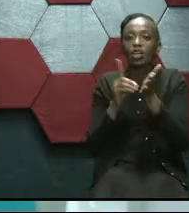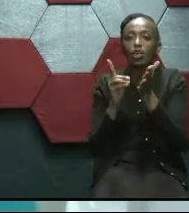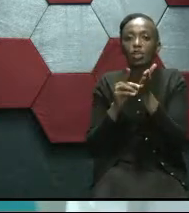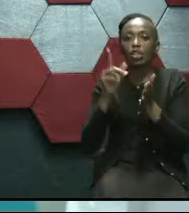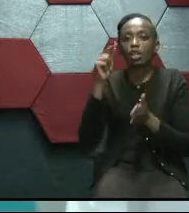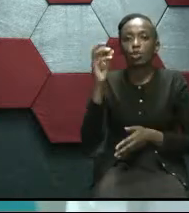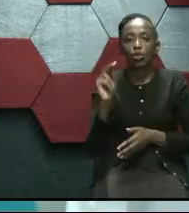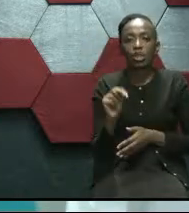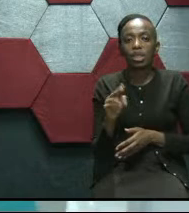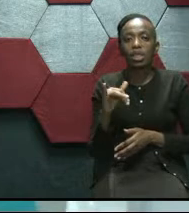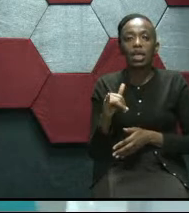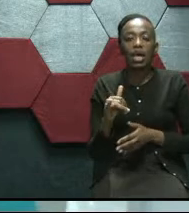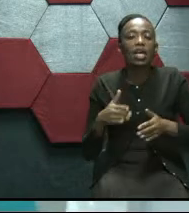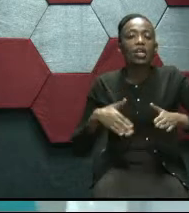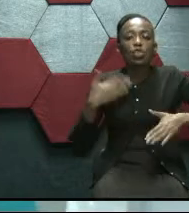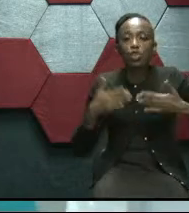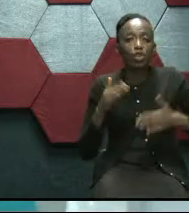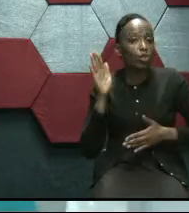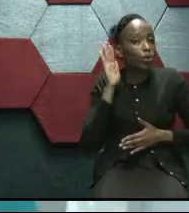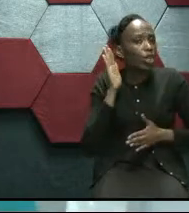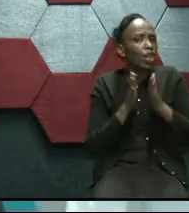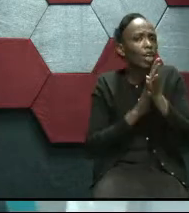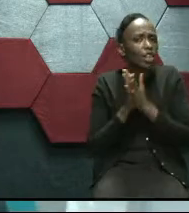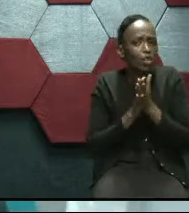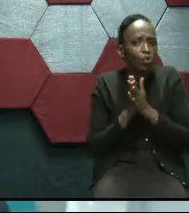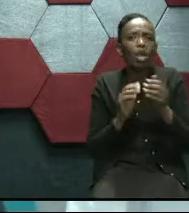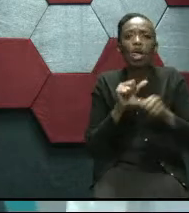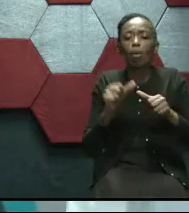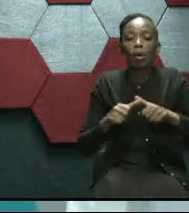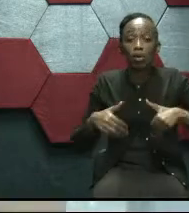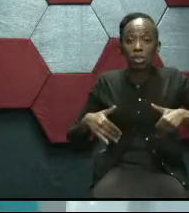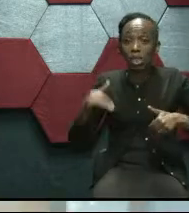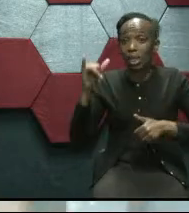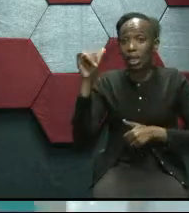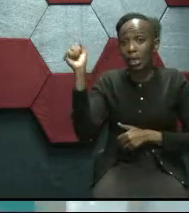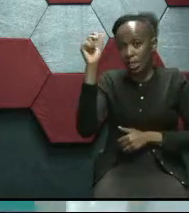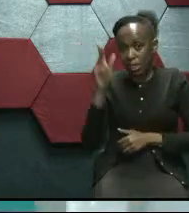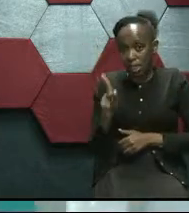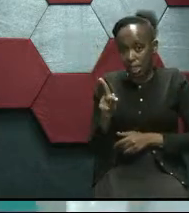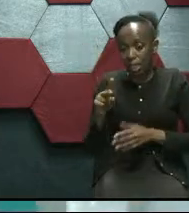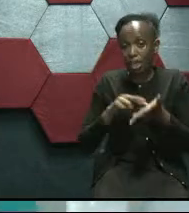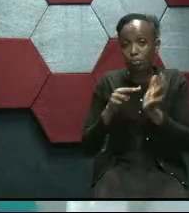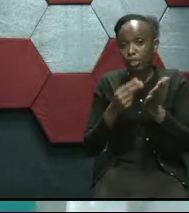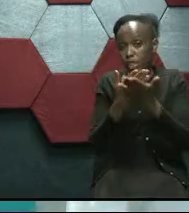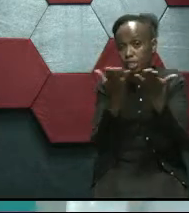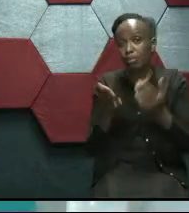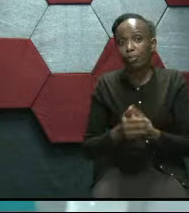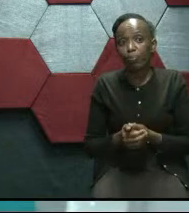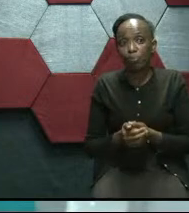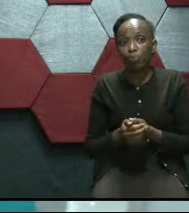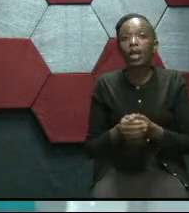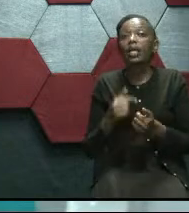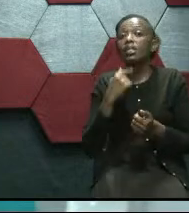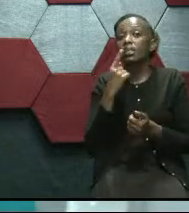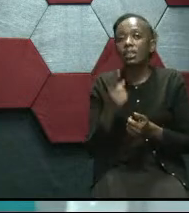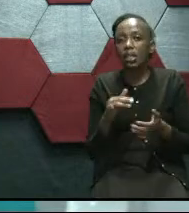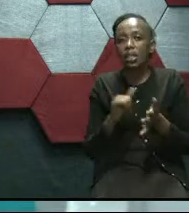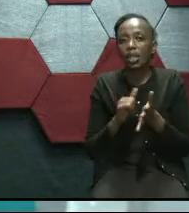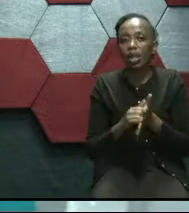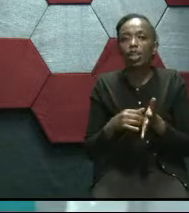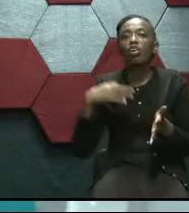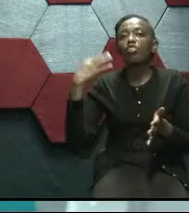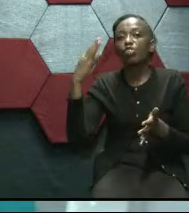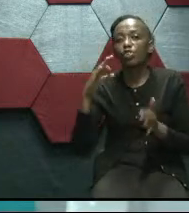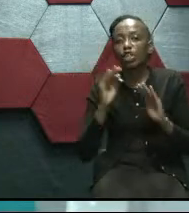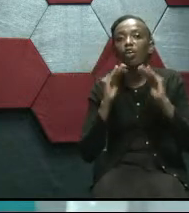thrilled to hear his enthusiasm and excitement about Young Scientists Kenya and your projects. As he said, the future